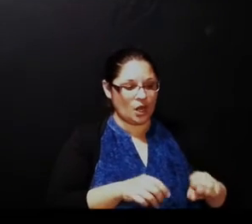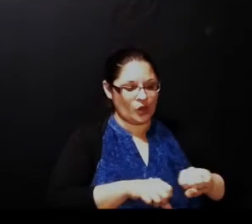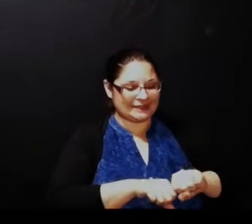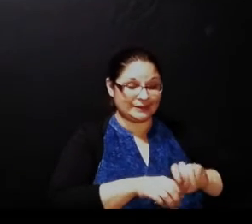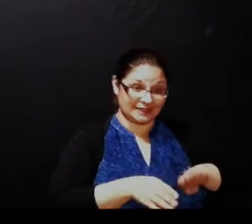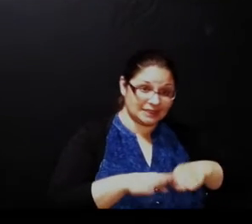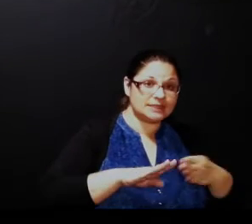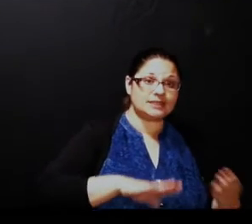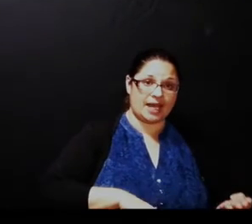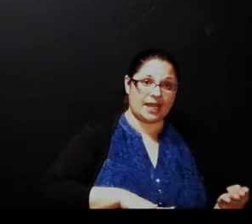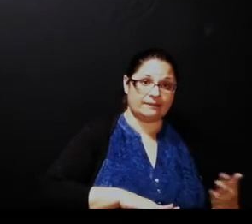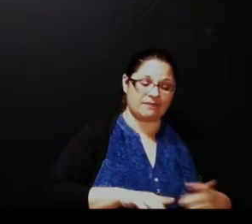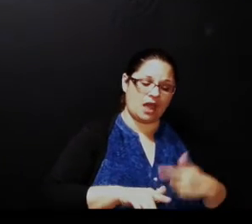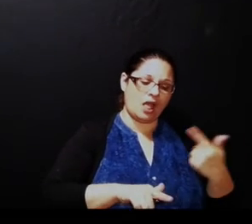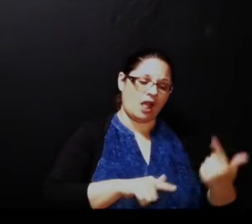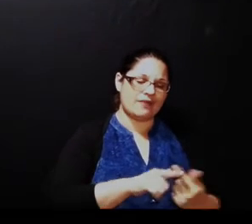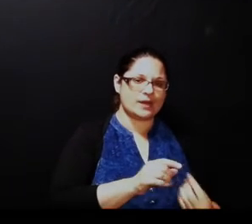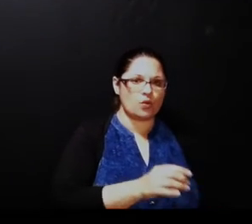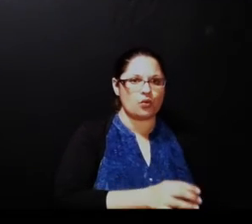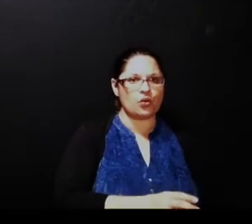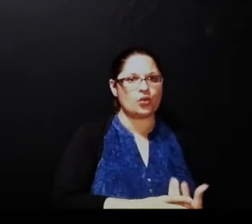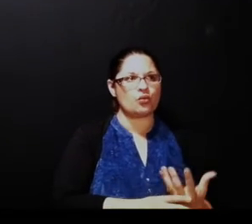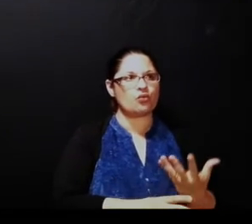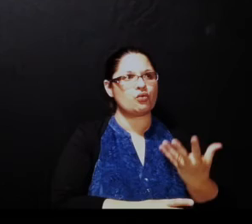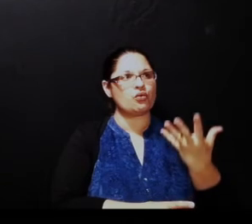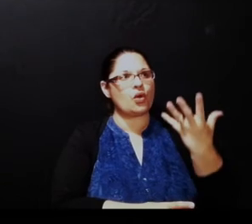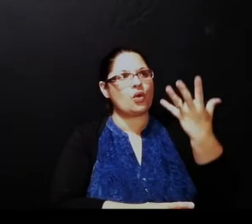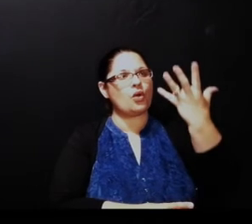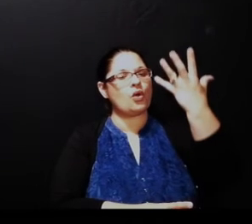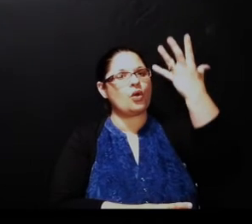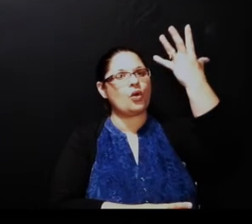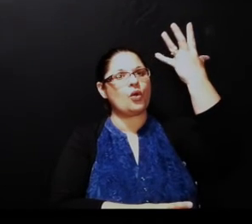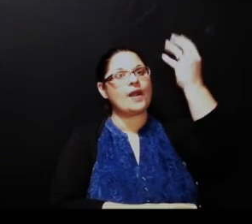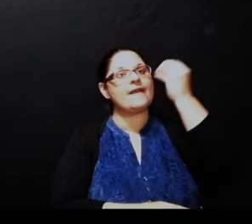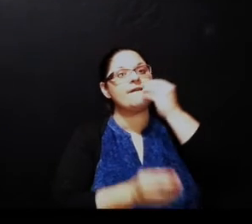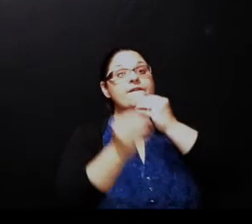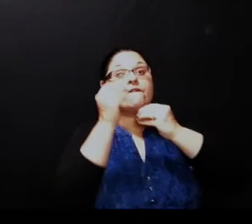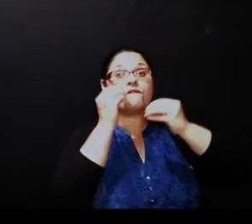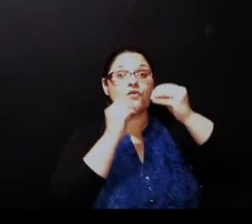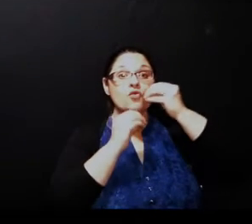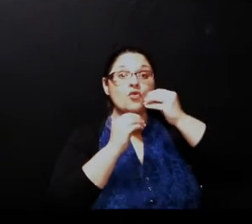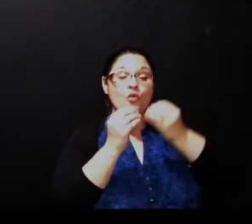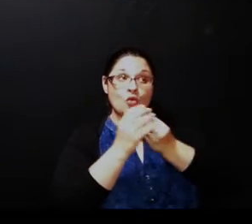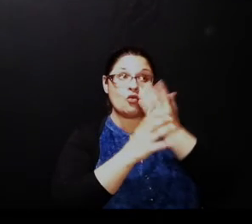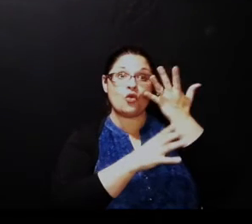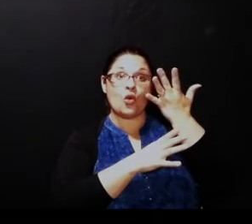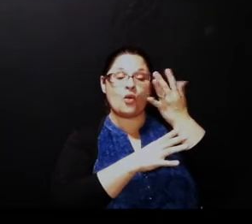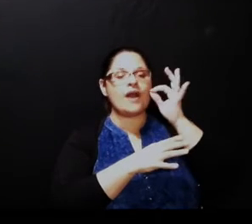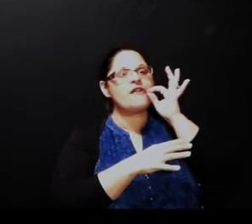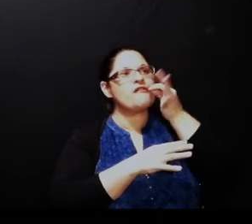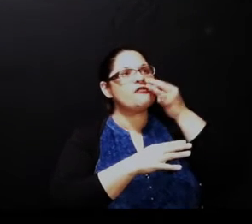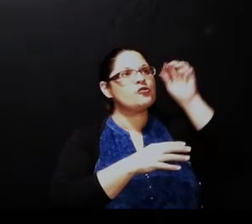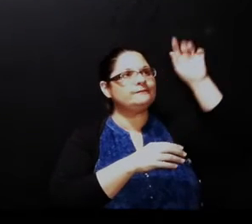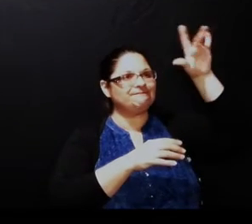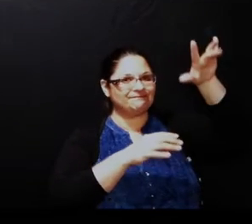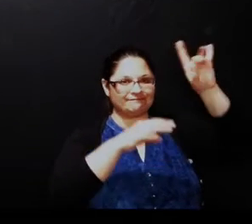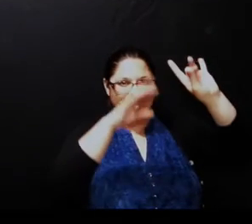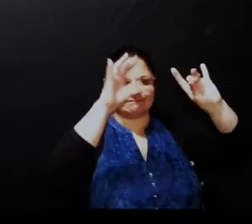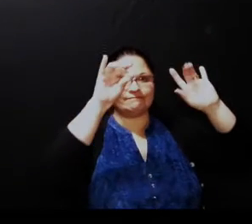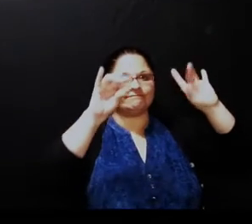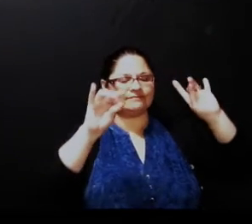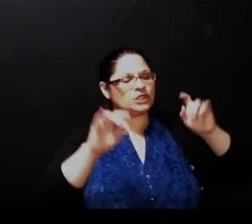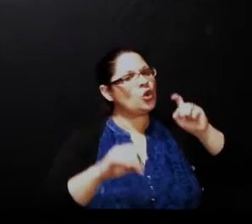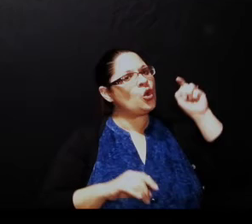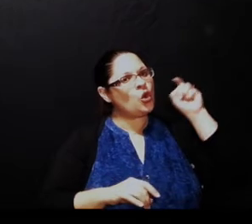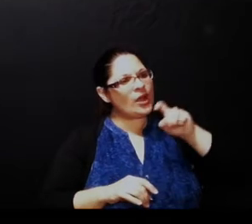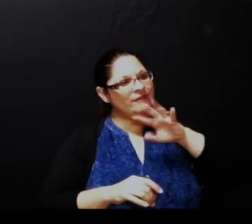be fed through the wheat of that plant. You have to invest the seed in the ground. You have to